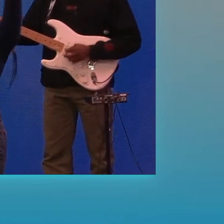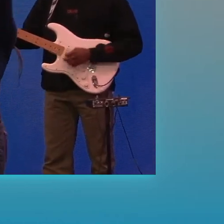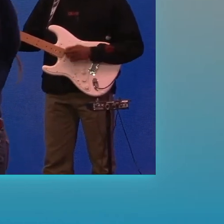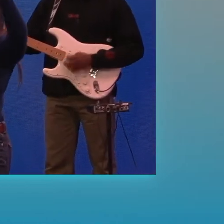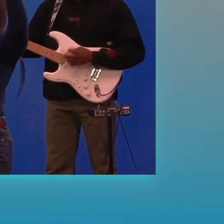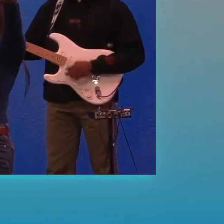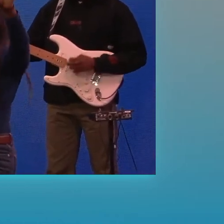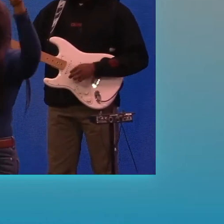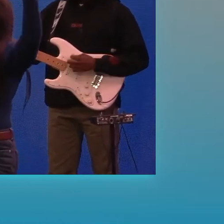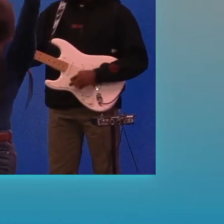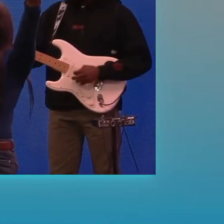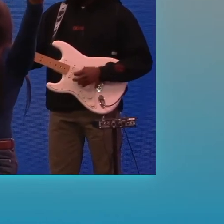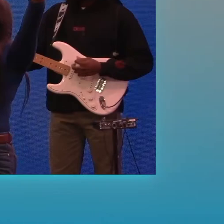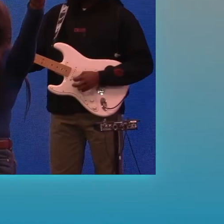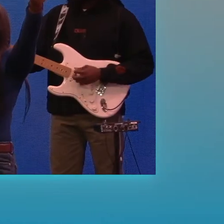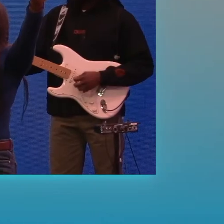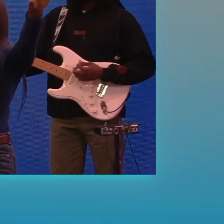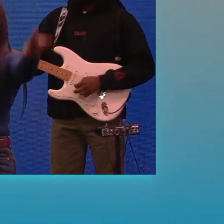out of the